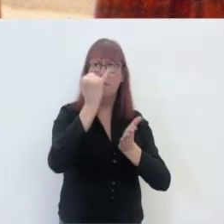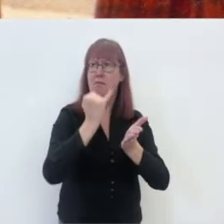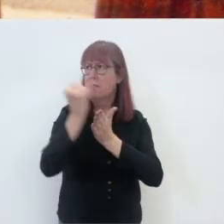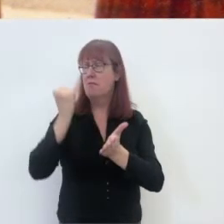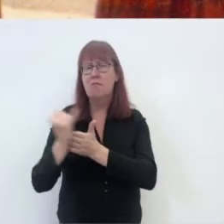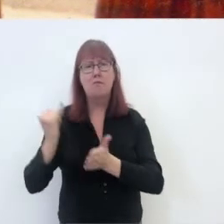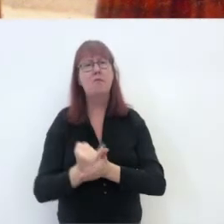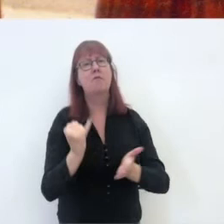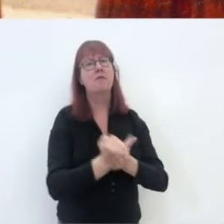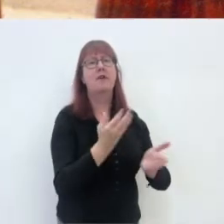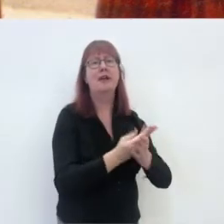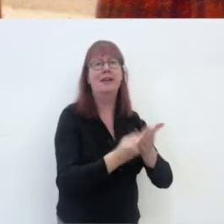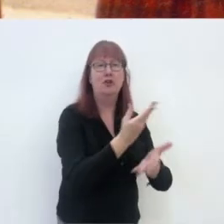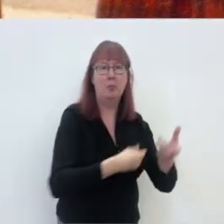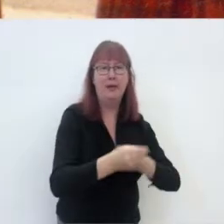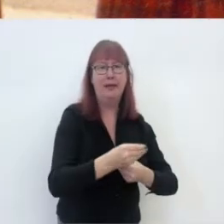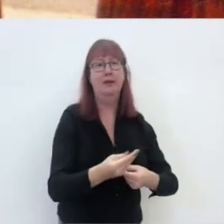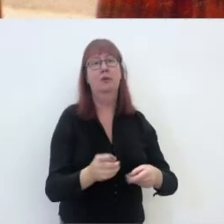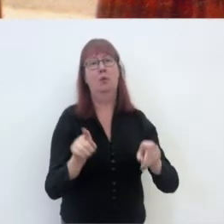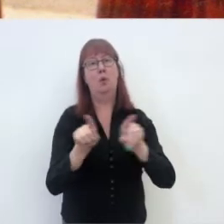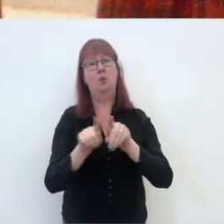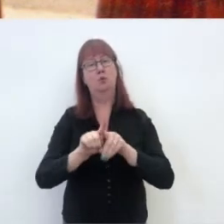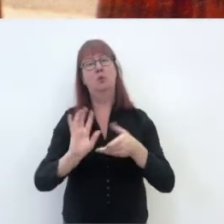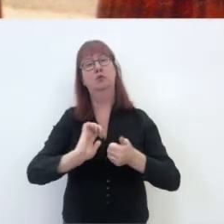in place including in sport.